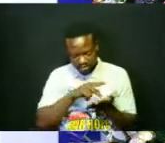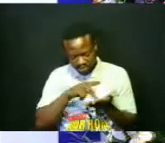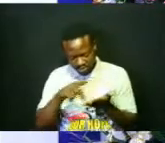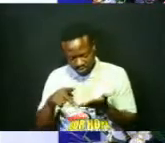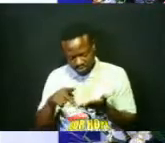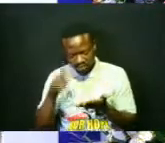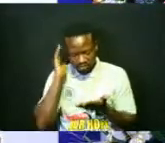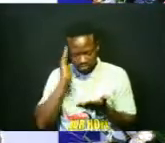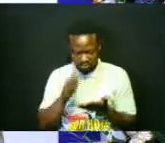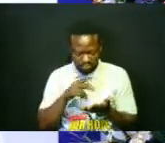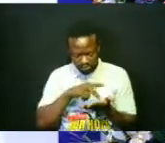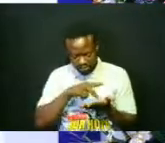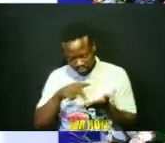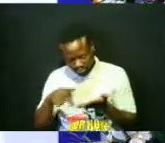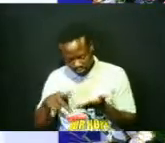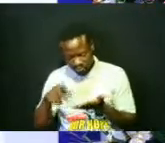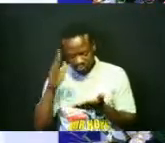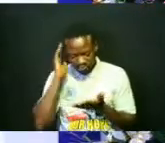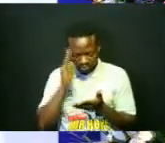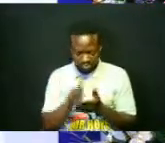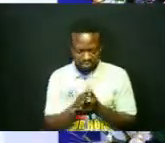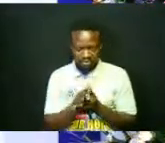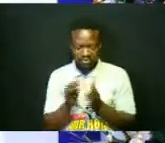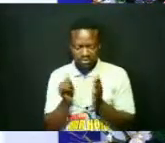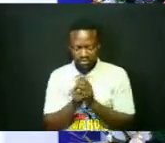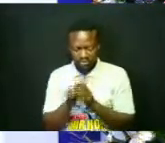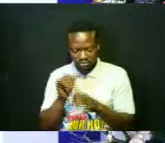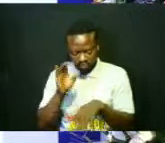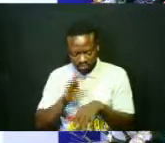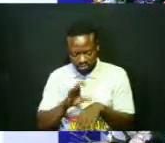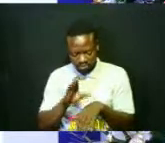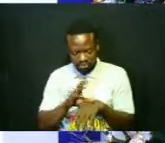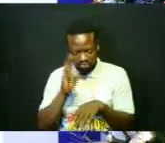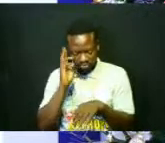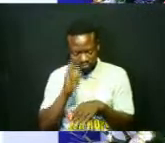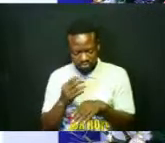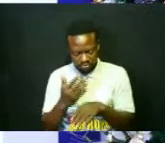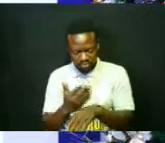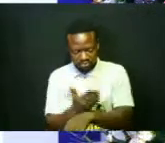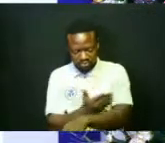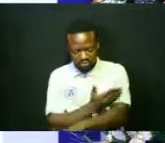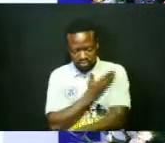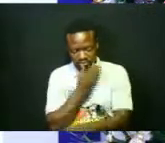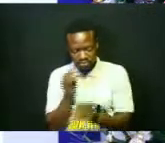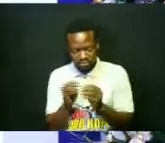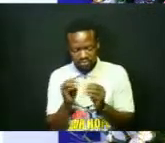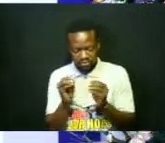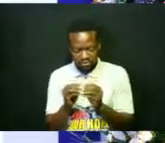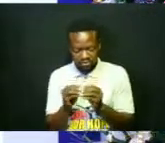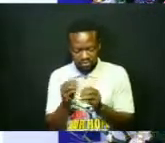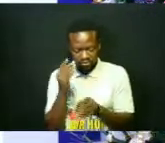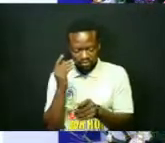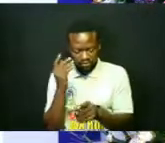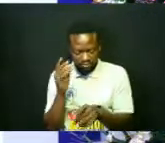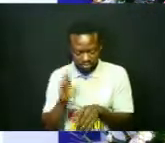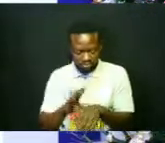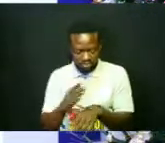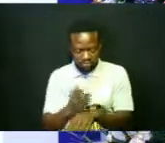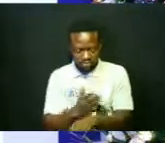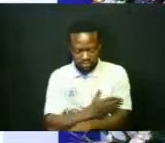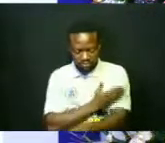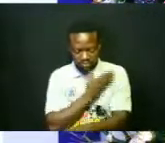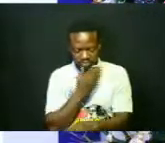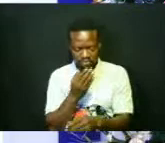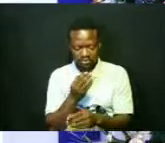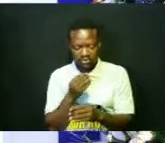be purity. Amen. There will be purity. Amen. That the church will advance. That the church will reign in perpetuity. Yes,